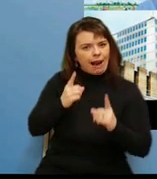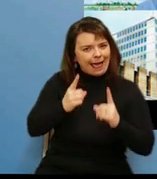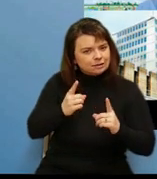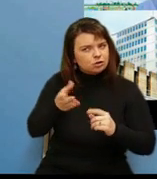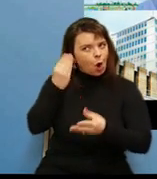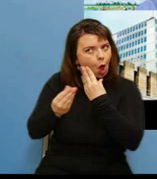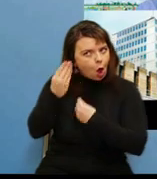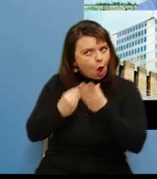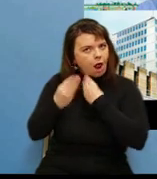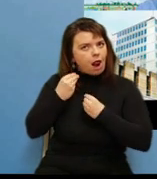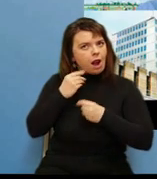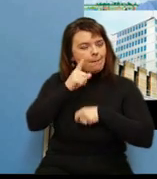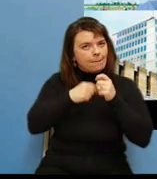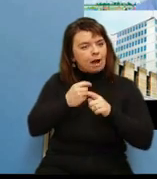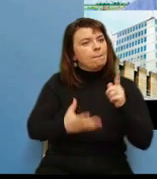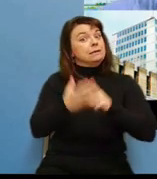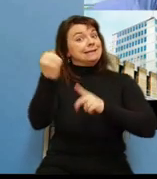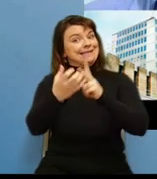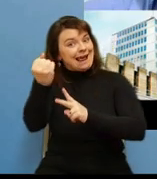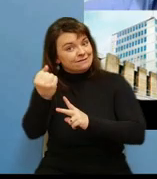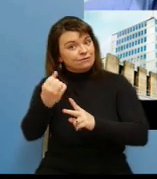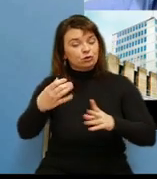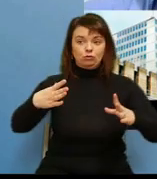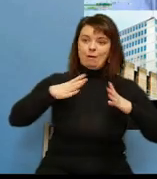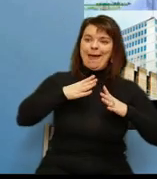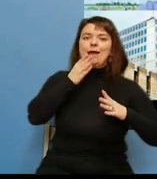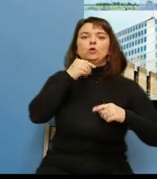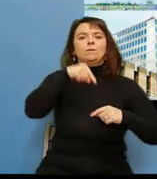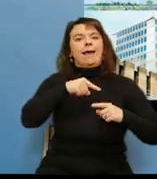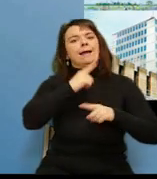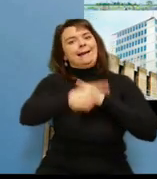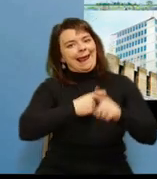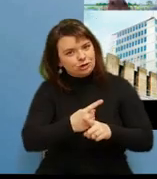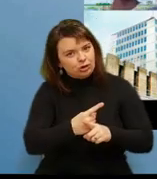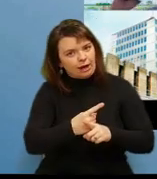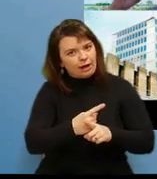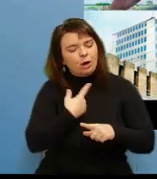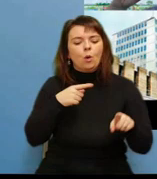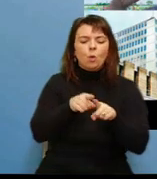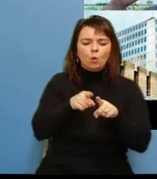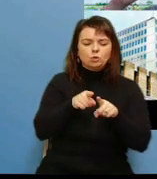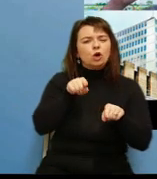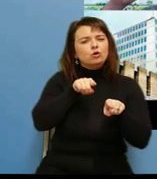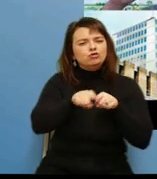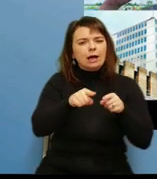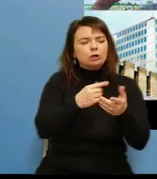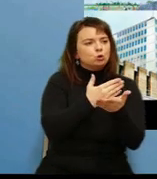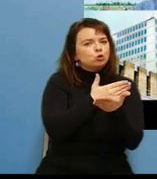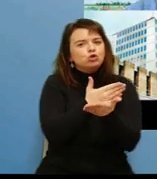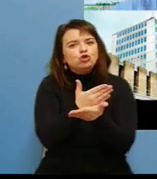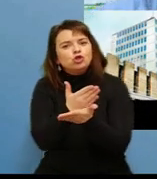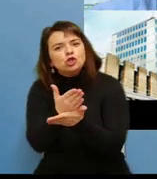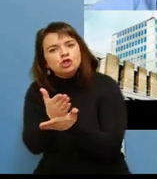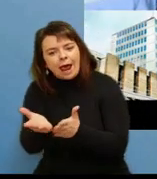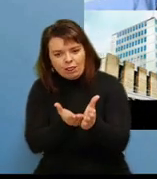in the areas that have been successful to take that forwards to next year? And also, that we're kind of spreading it out a little